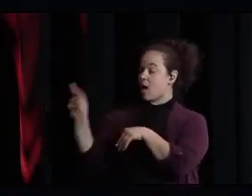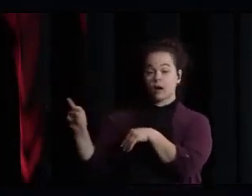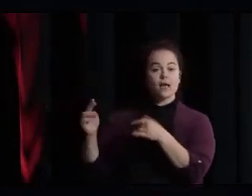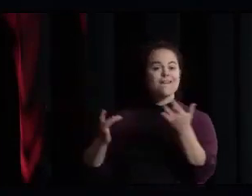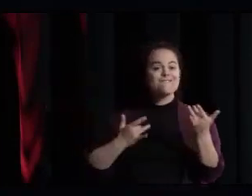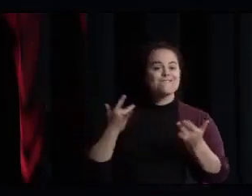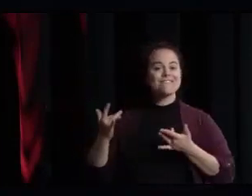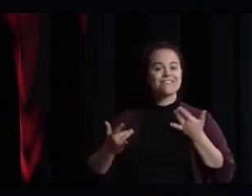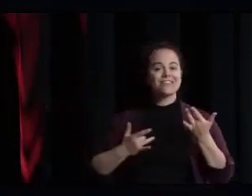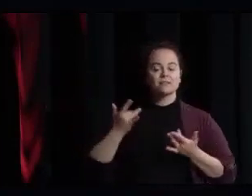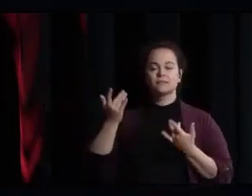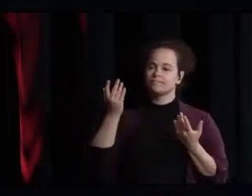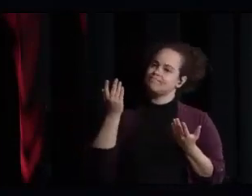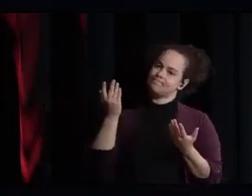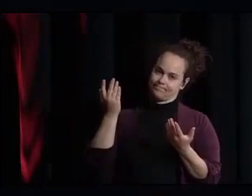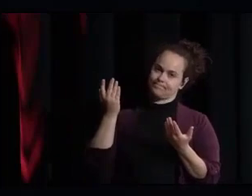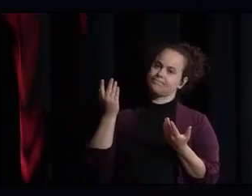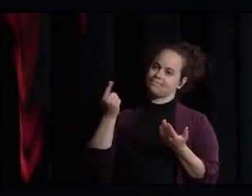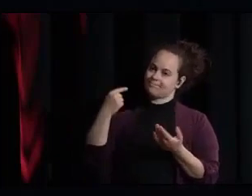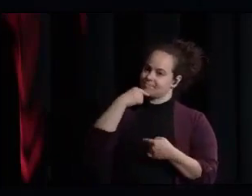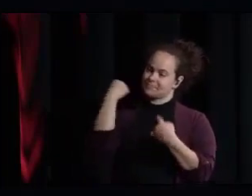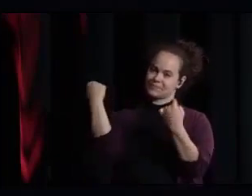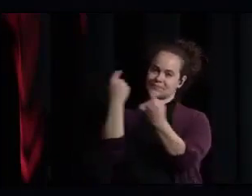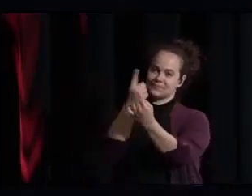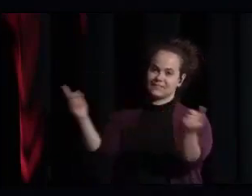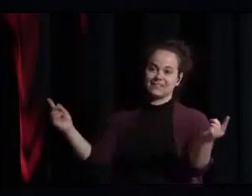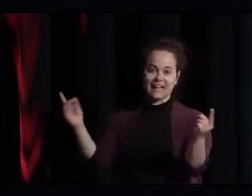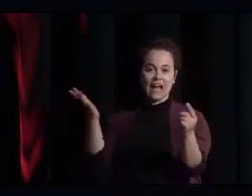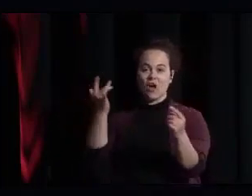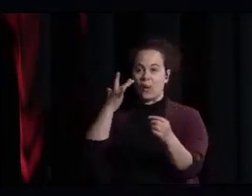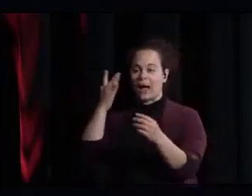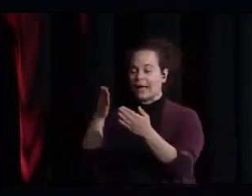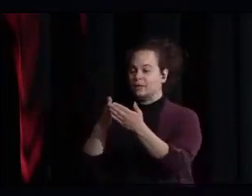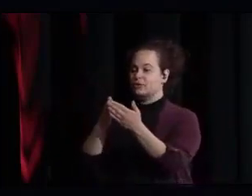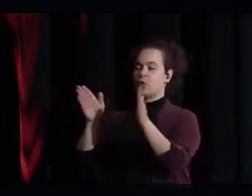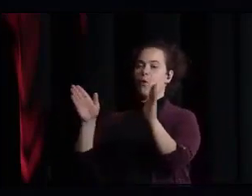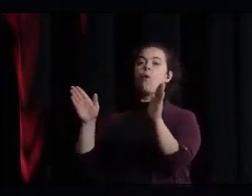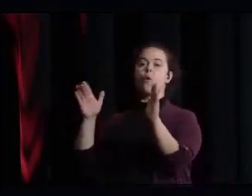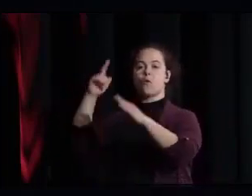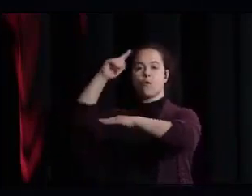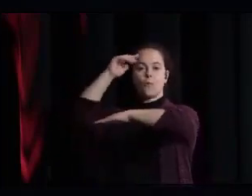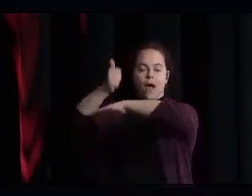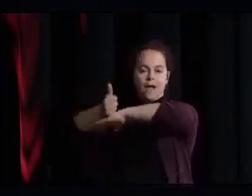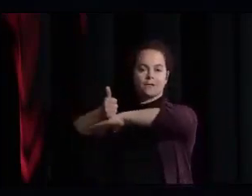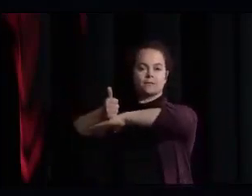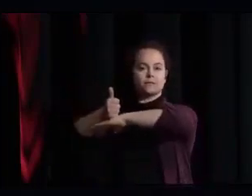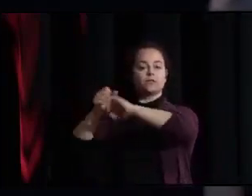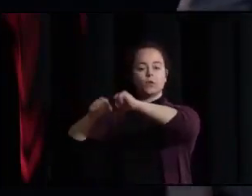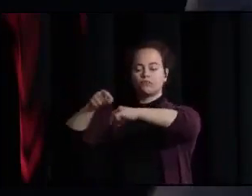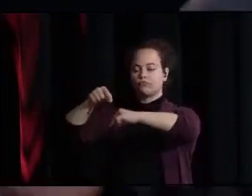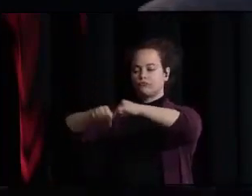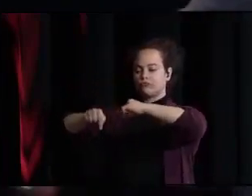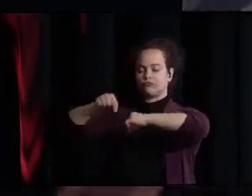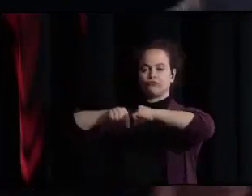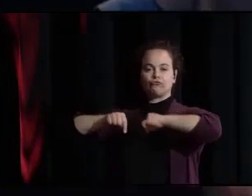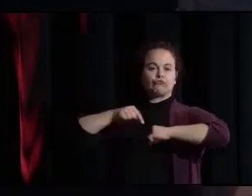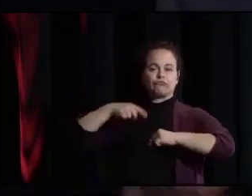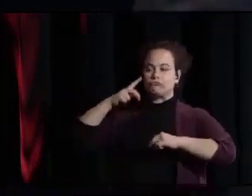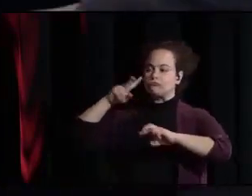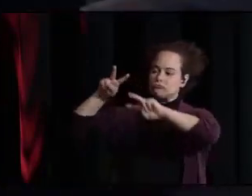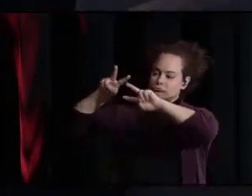it reveals what the bias is. And you walk it back and you can find the source. And also